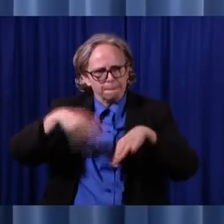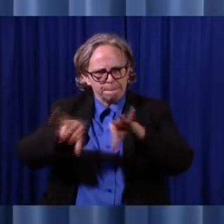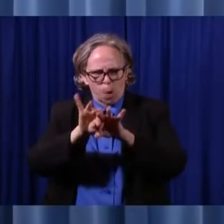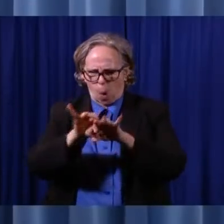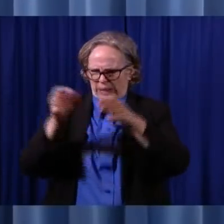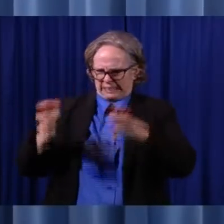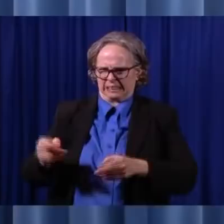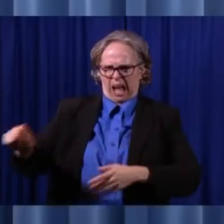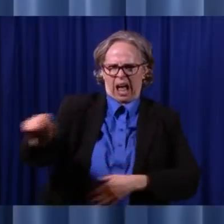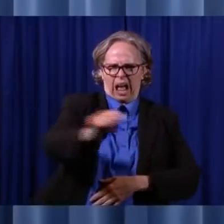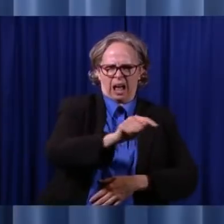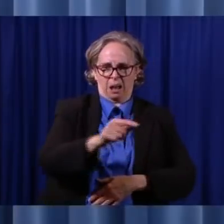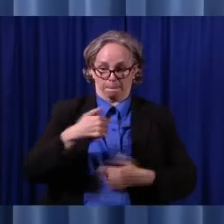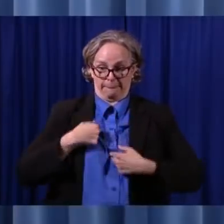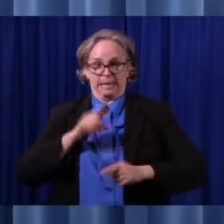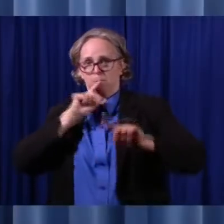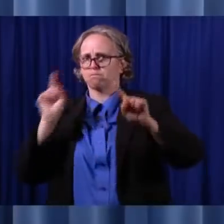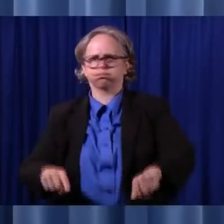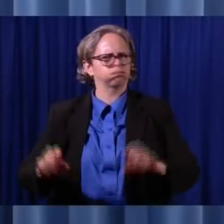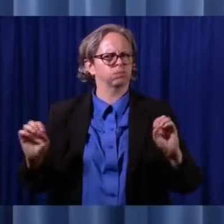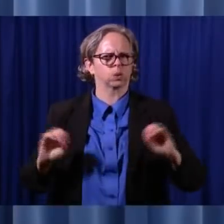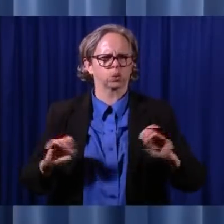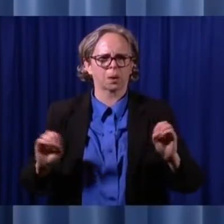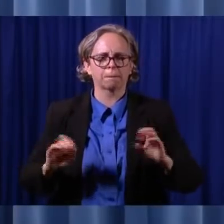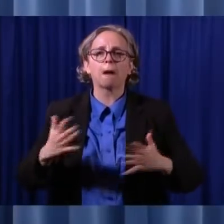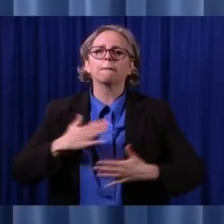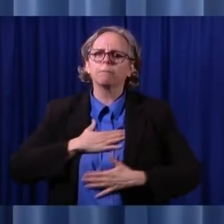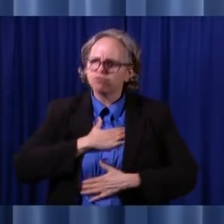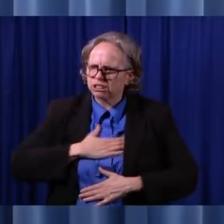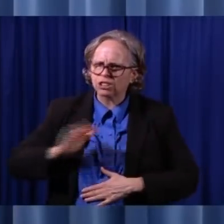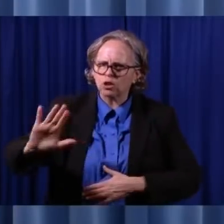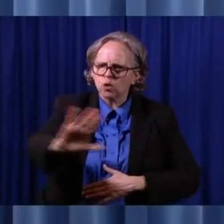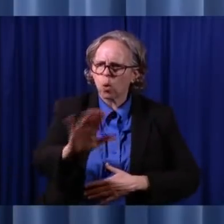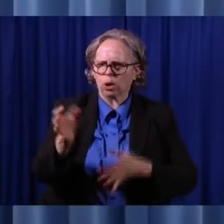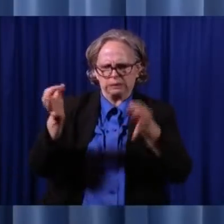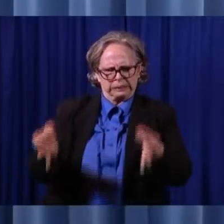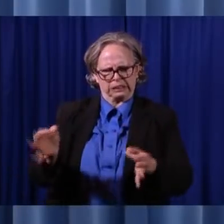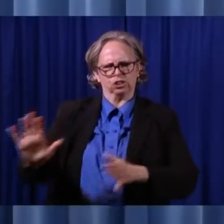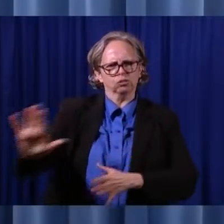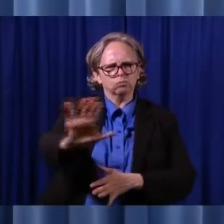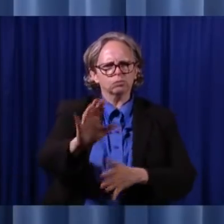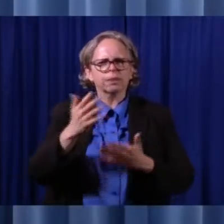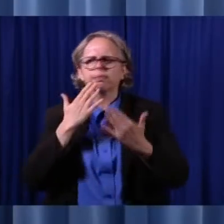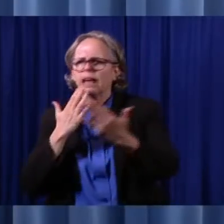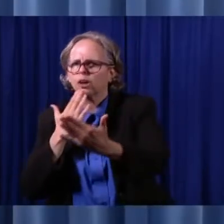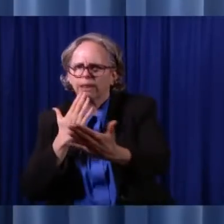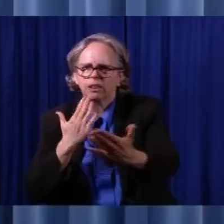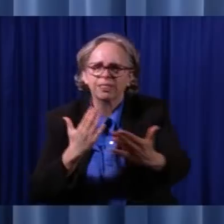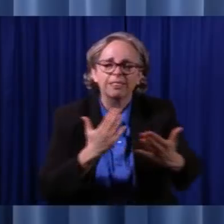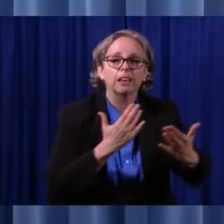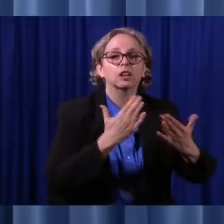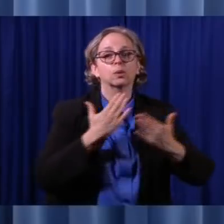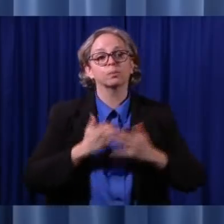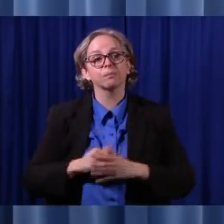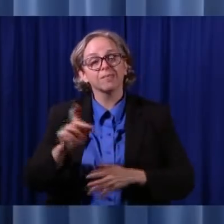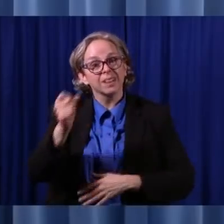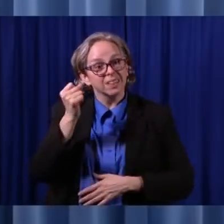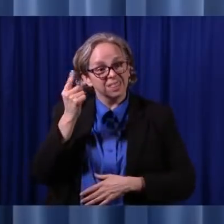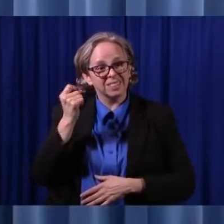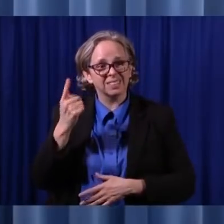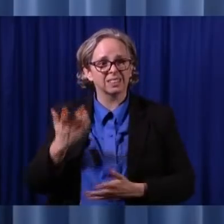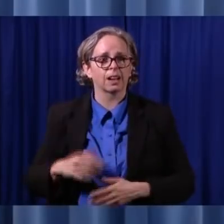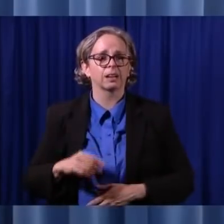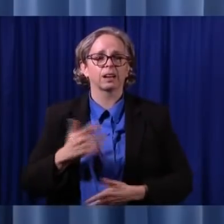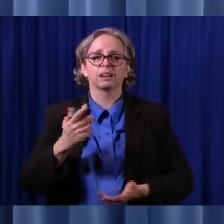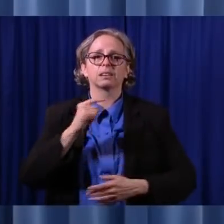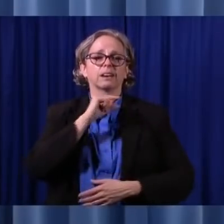where they serve. And for that, we are very, very grateful. And as I think I've indicated before, our friend Father Tom Hagan, who runs the